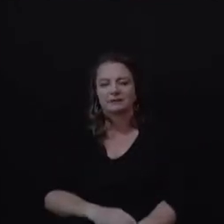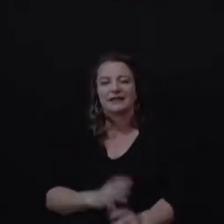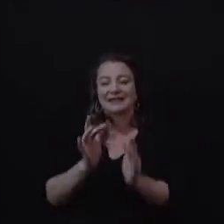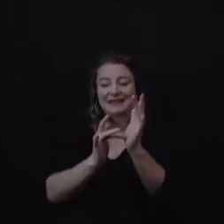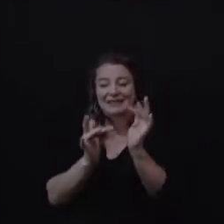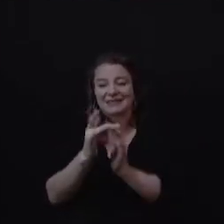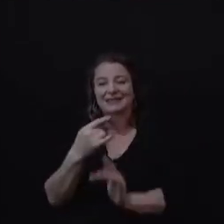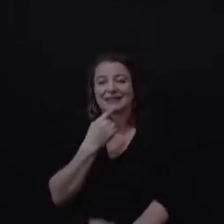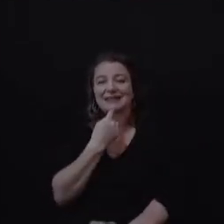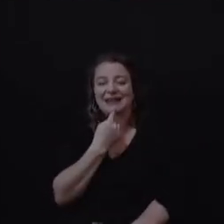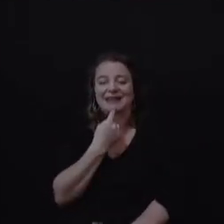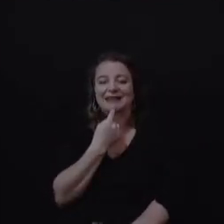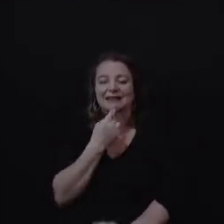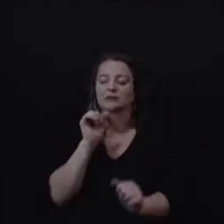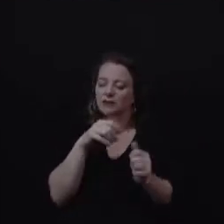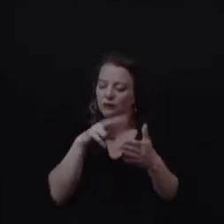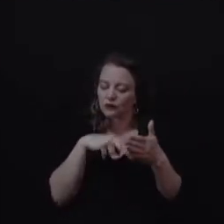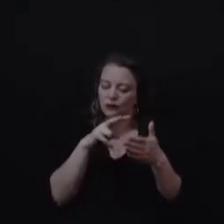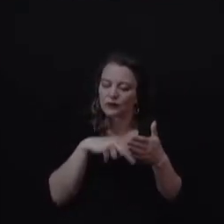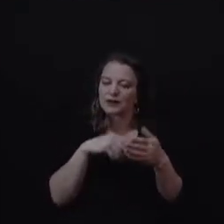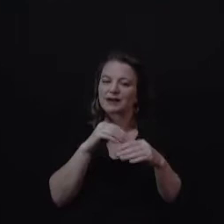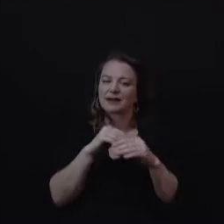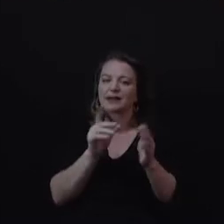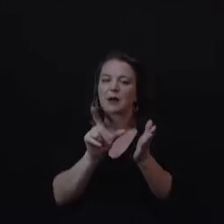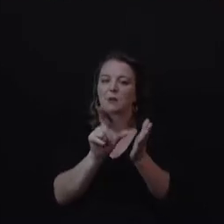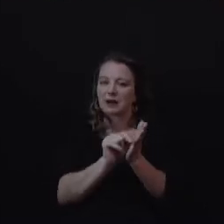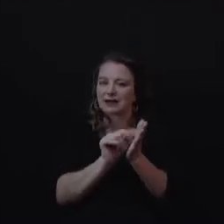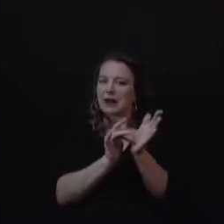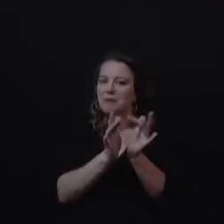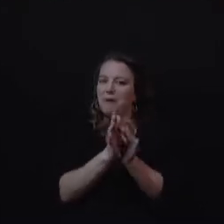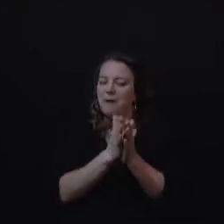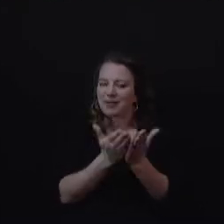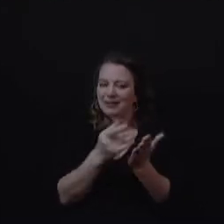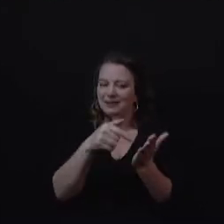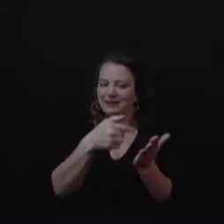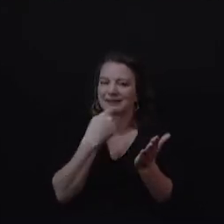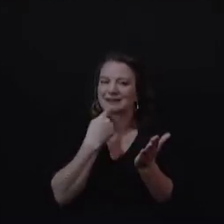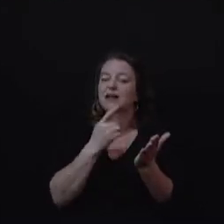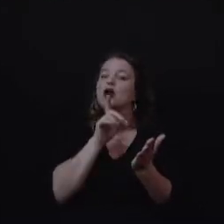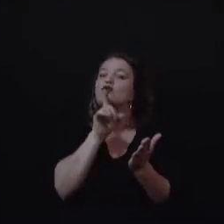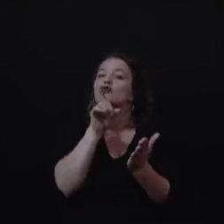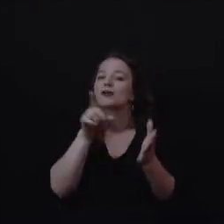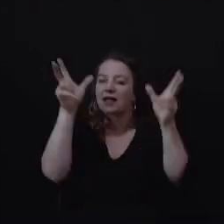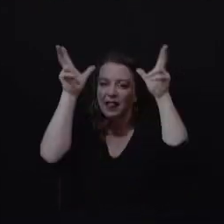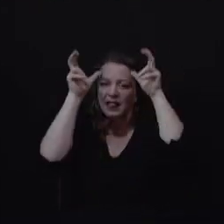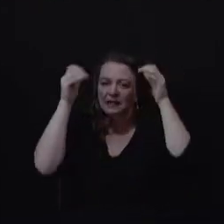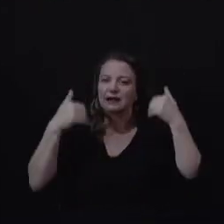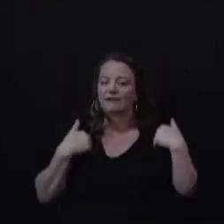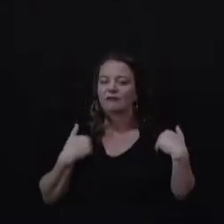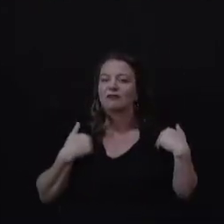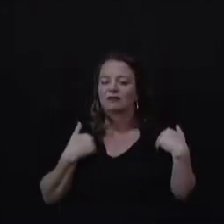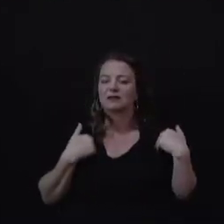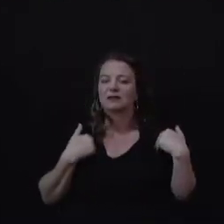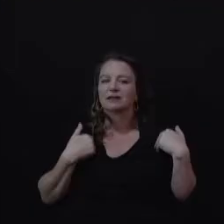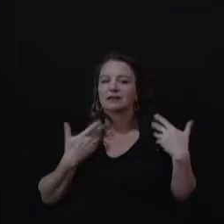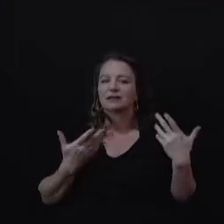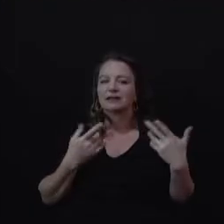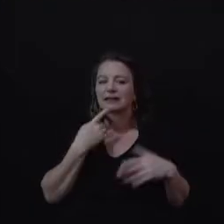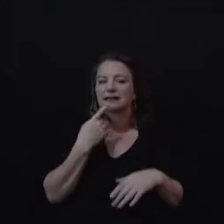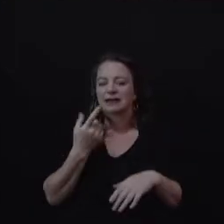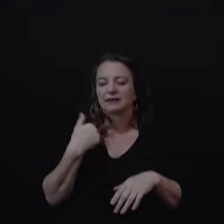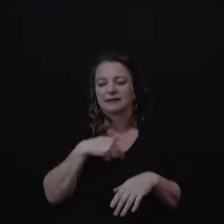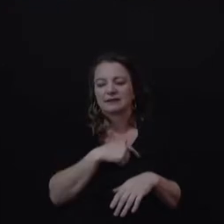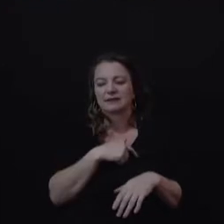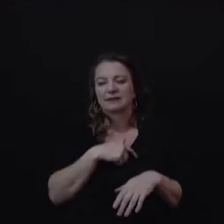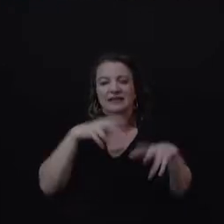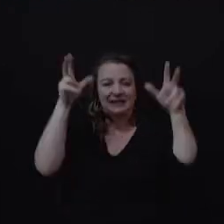Jesus said, and you can read it in our printed Bible, that there is a real devil. He tells us that